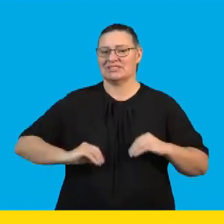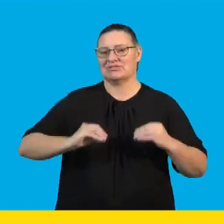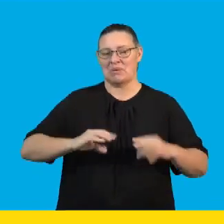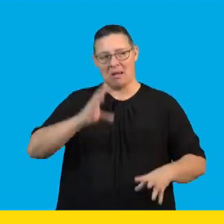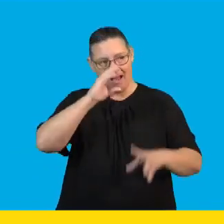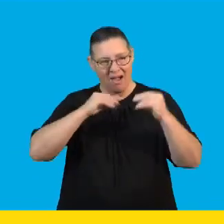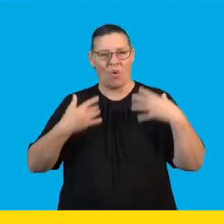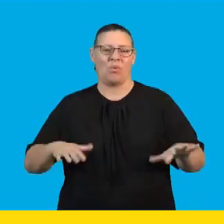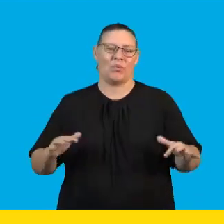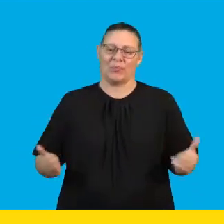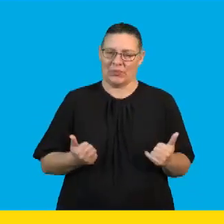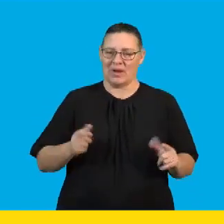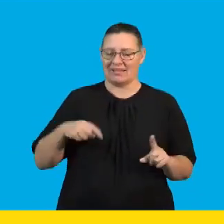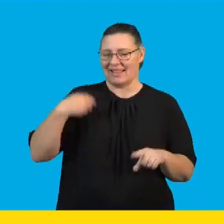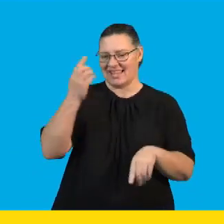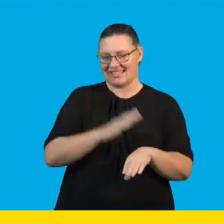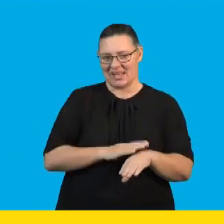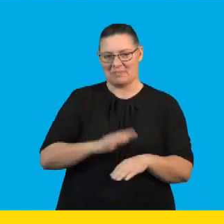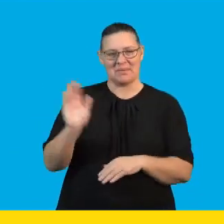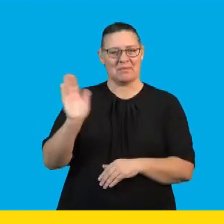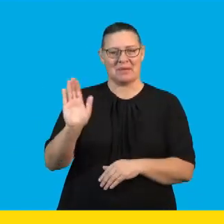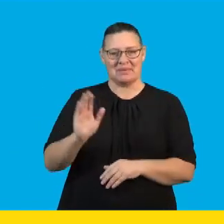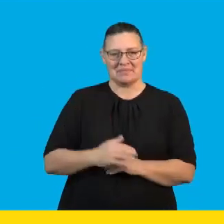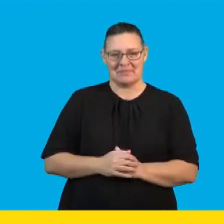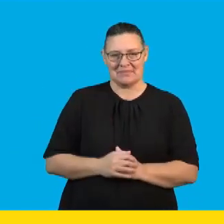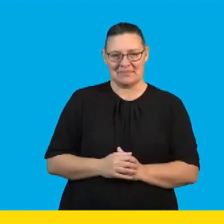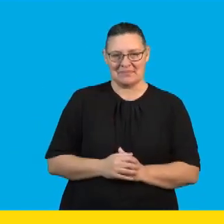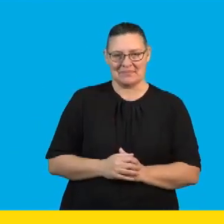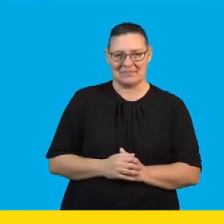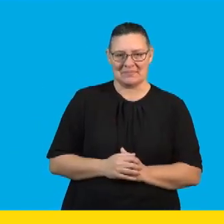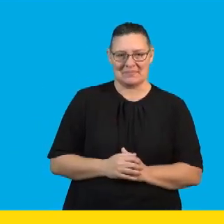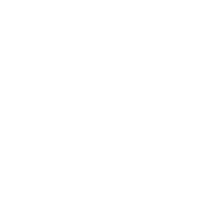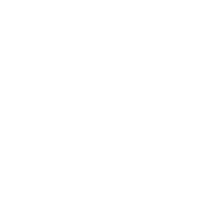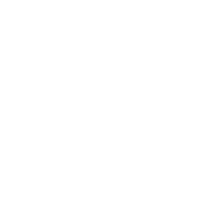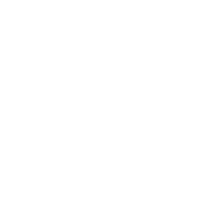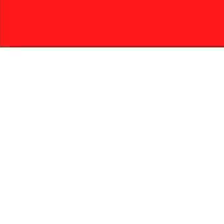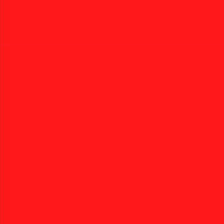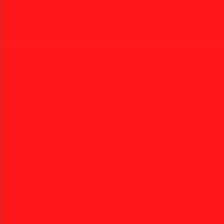very good session. Till we meet again. Bye-bye.